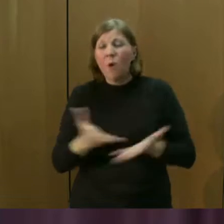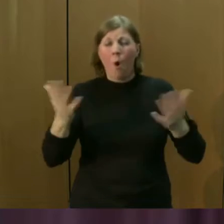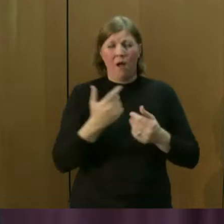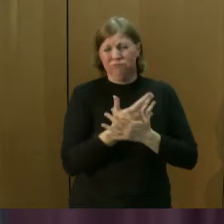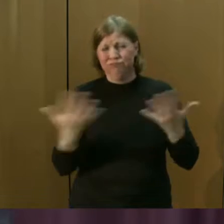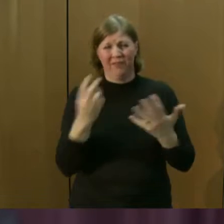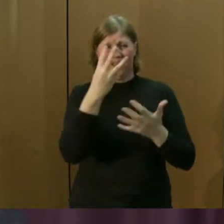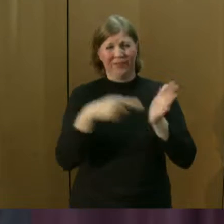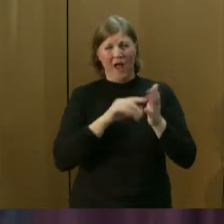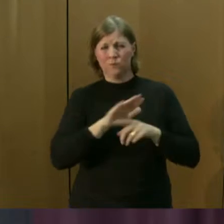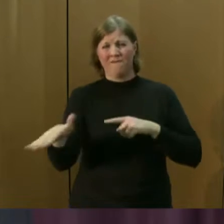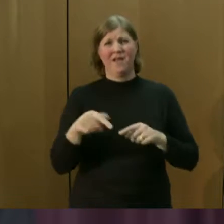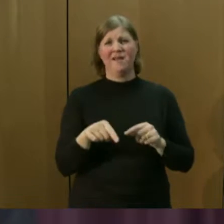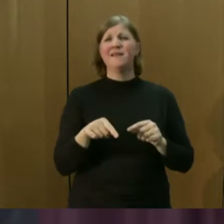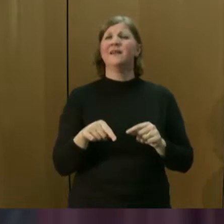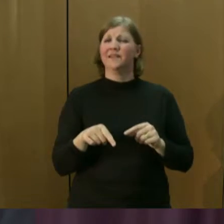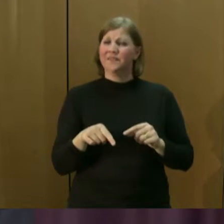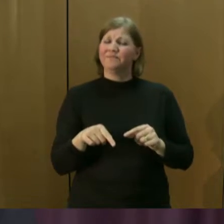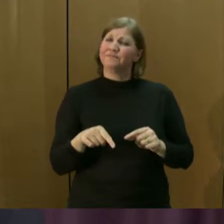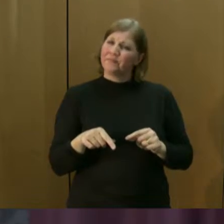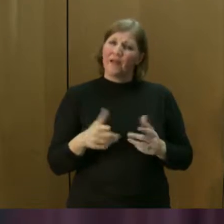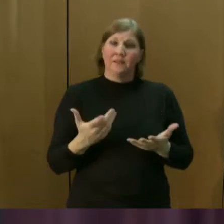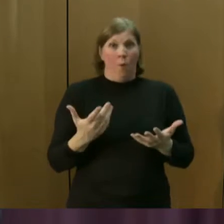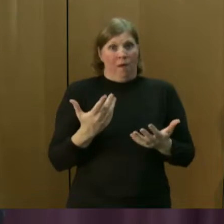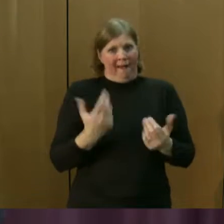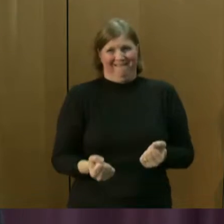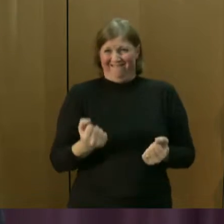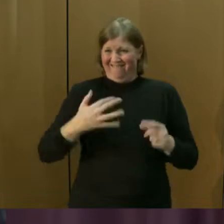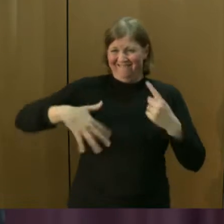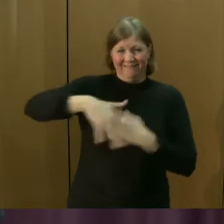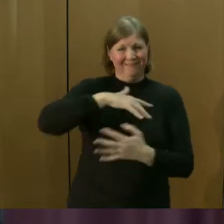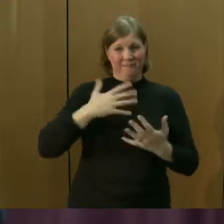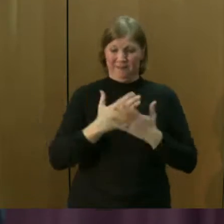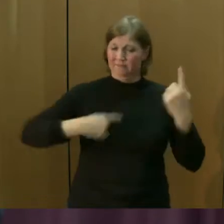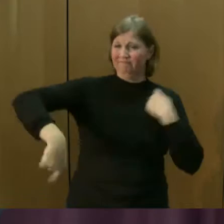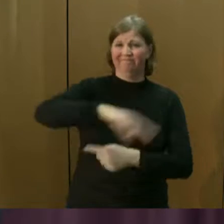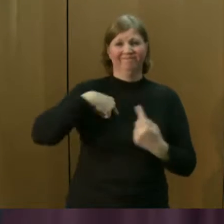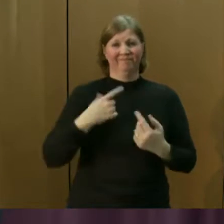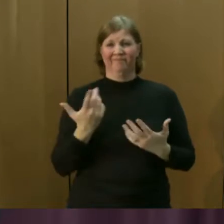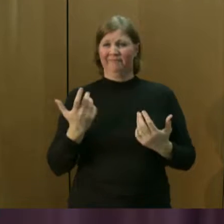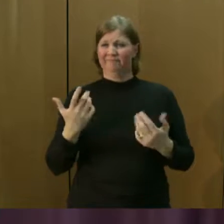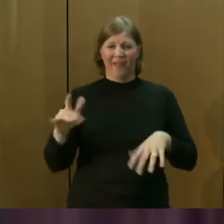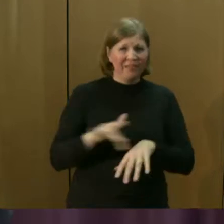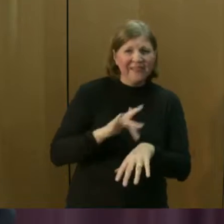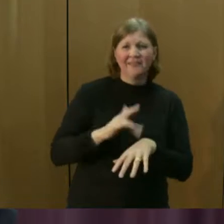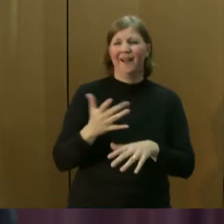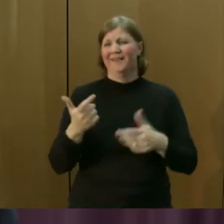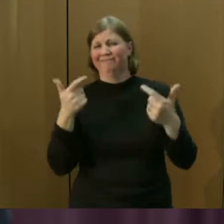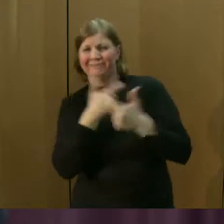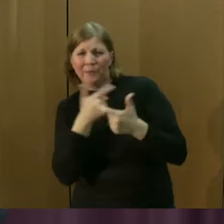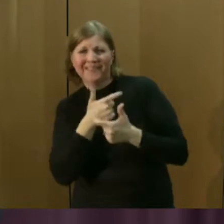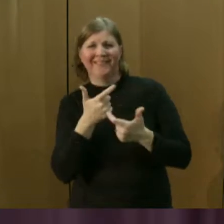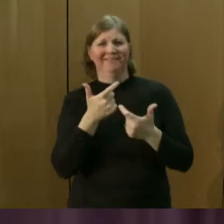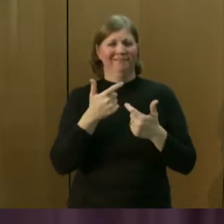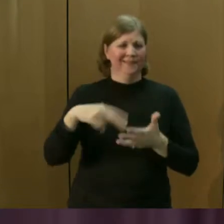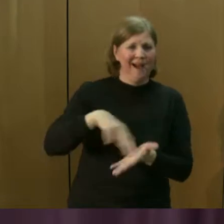it's really something for everyone. It has all art forms, a lot of theatre, a lot of comedy, but lots of dance,